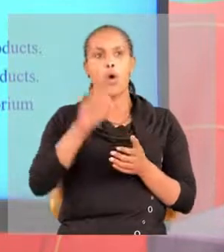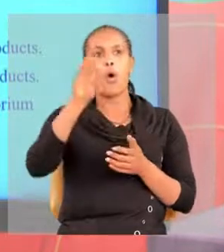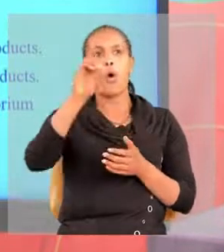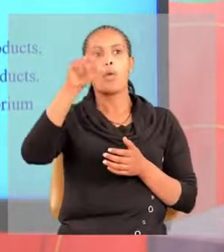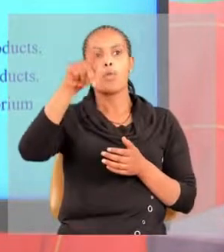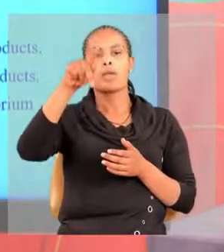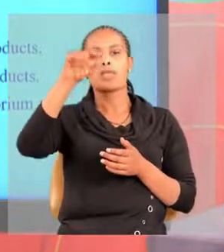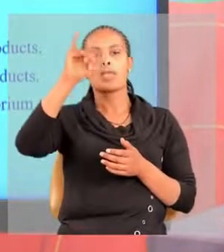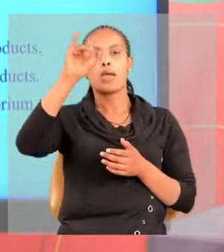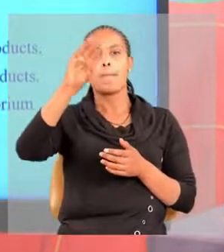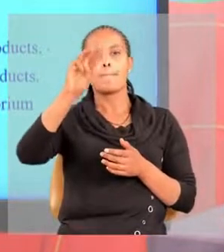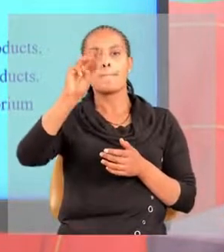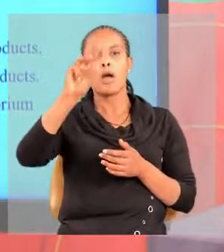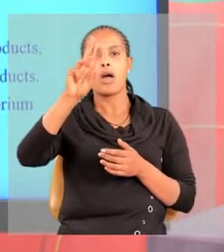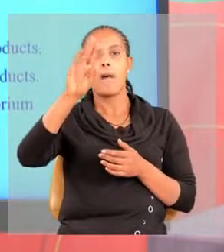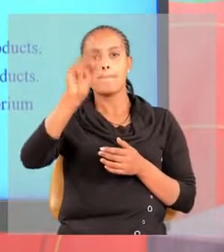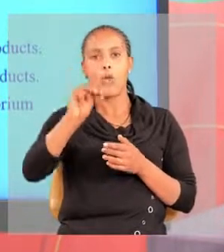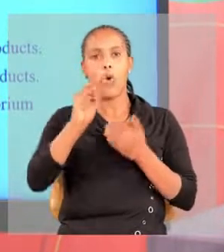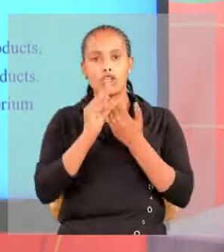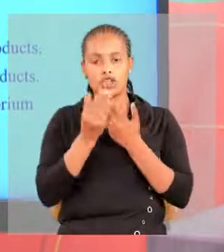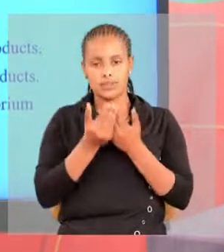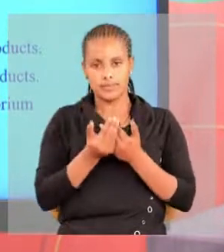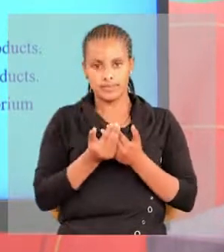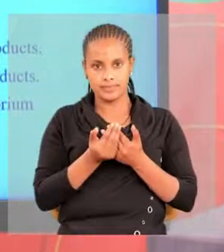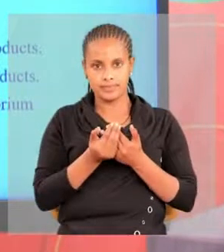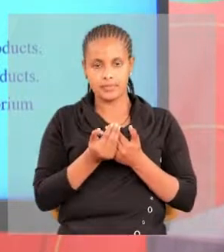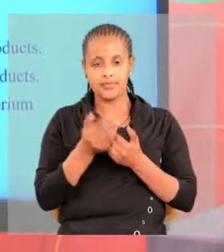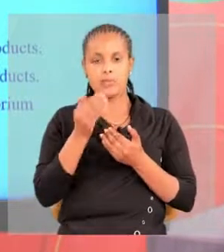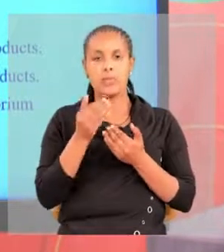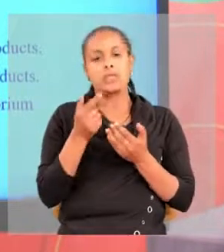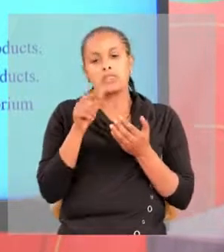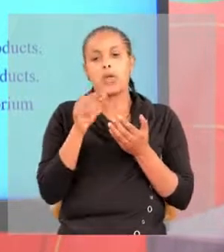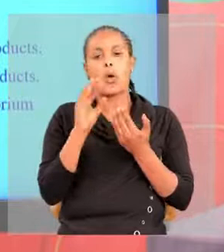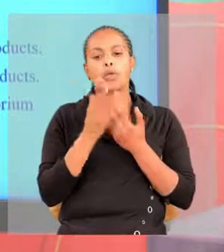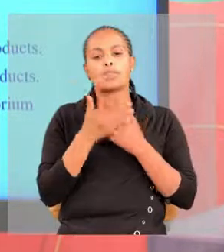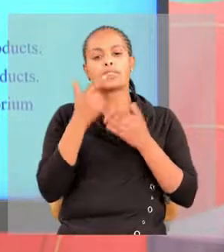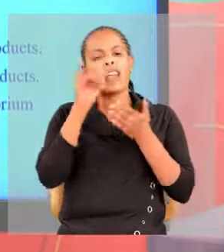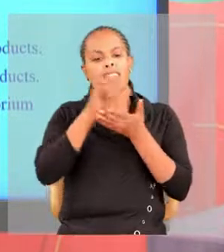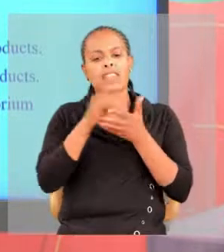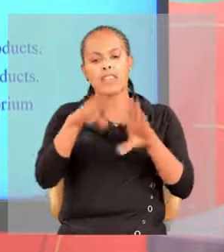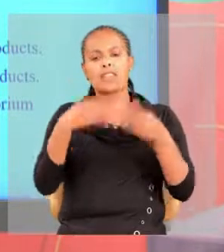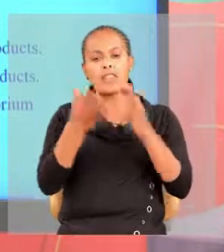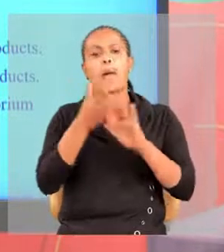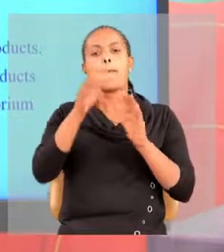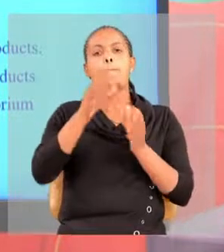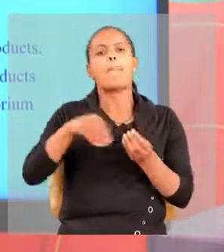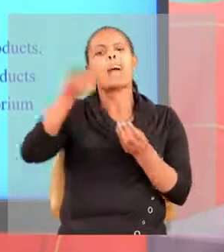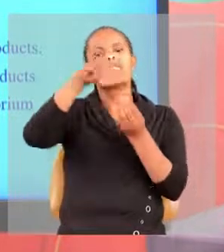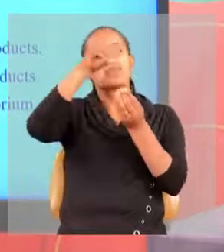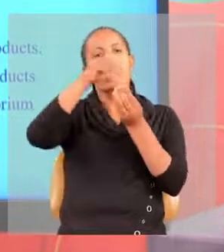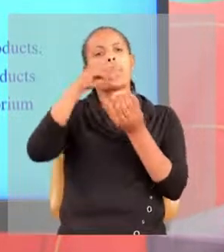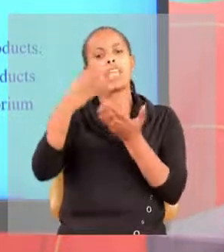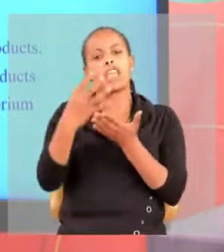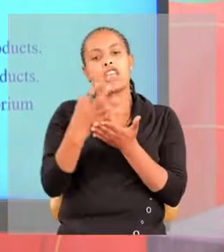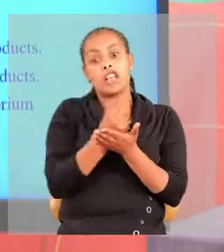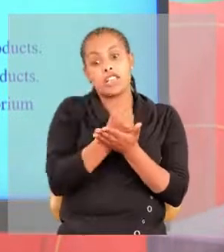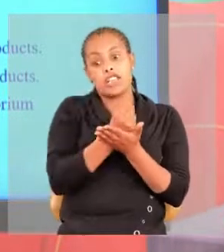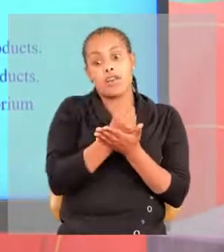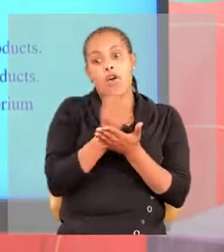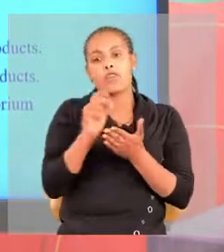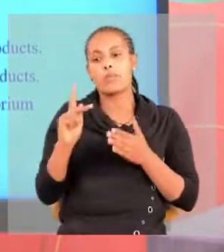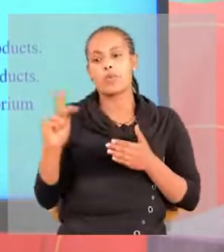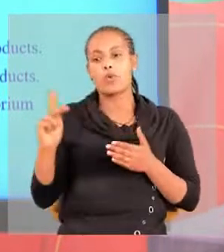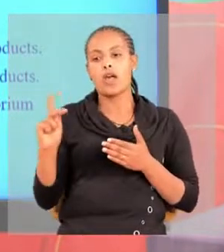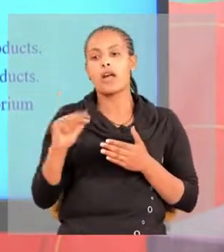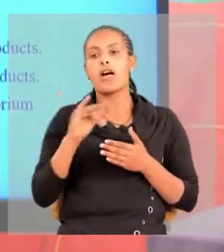Optimum condition, the condition that gives maximum yield of the products, are